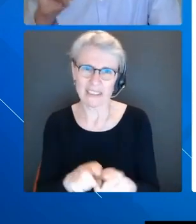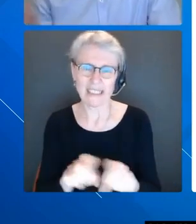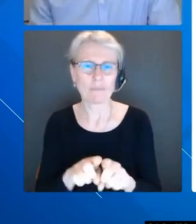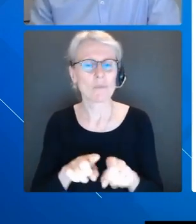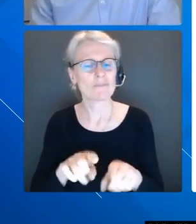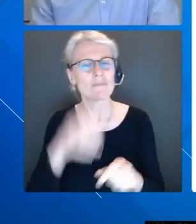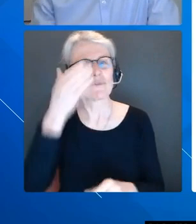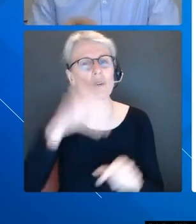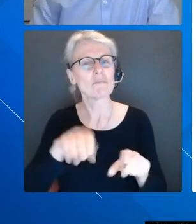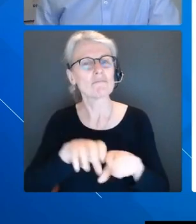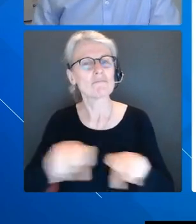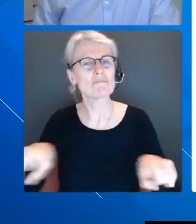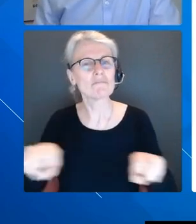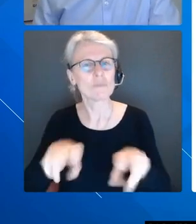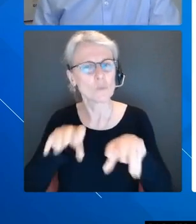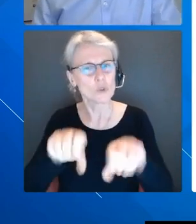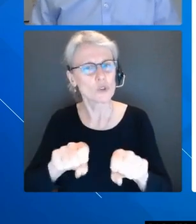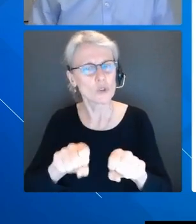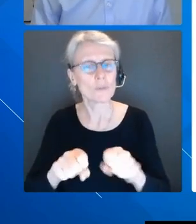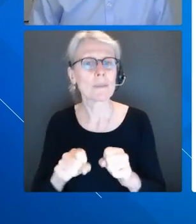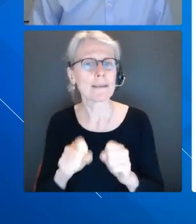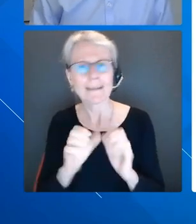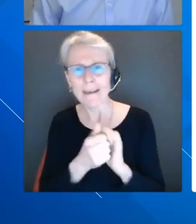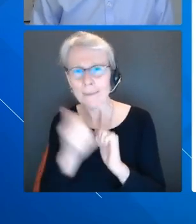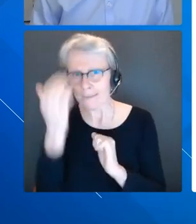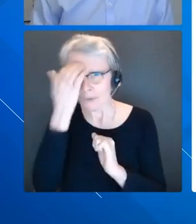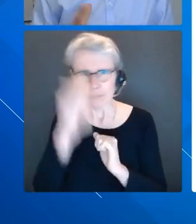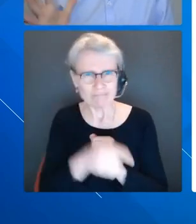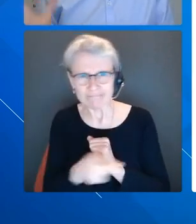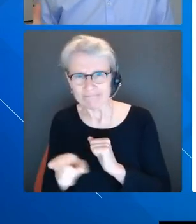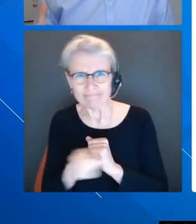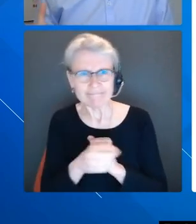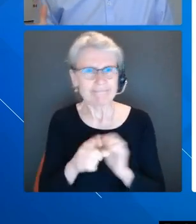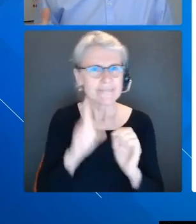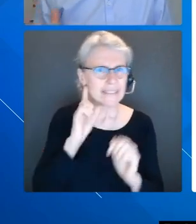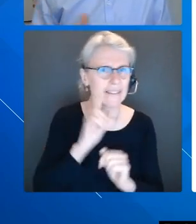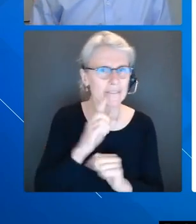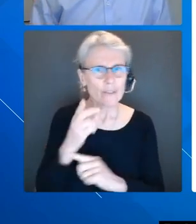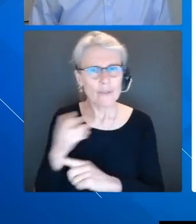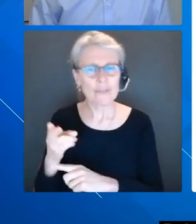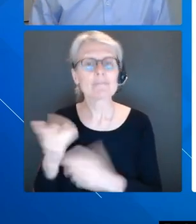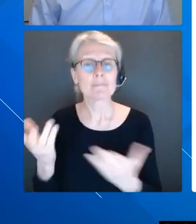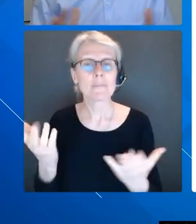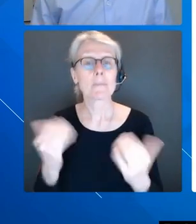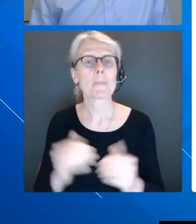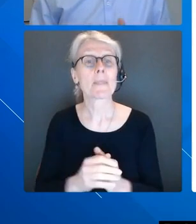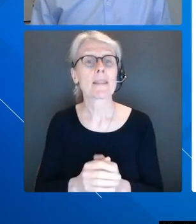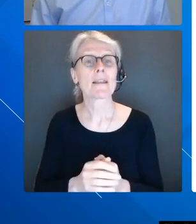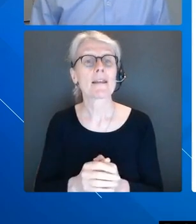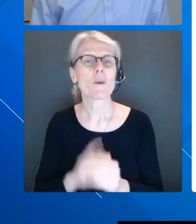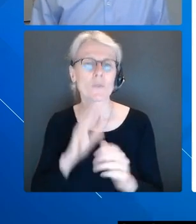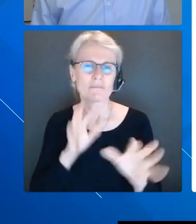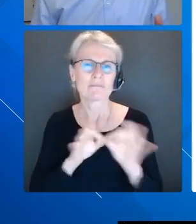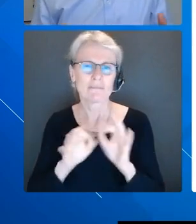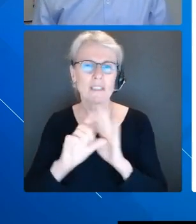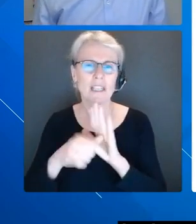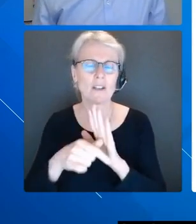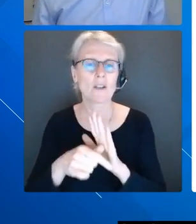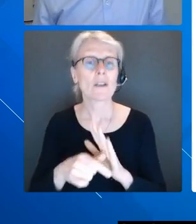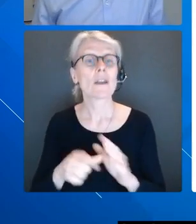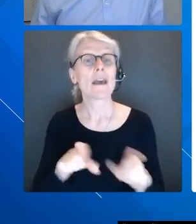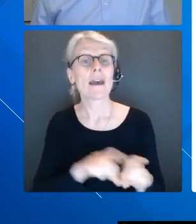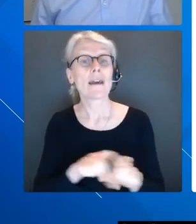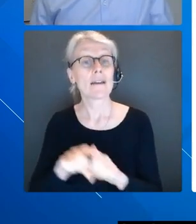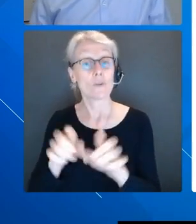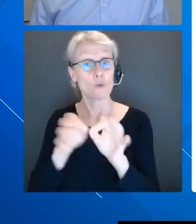talk about how you identify some of your attendees later. Um, Behind the sign language interpreter, kind of minimize that background. You want to